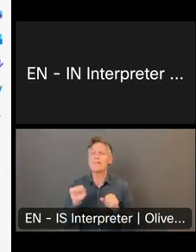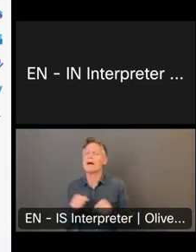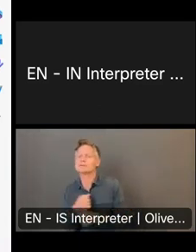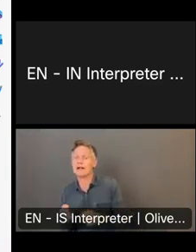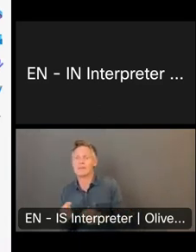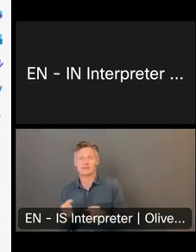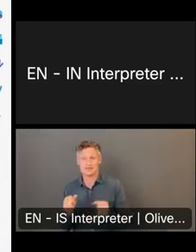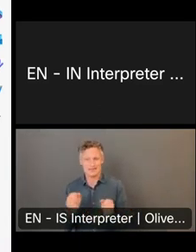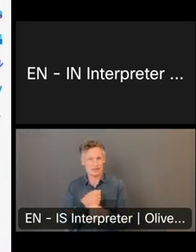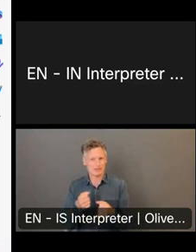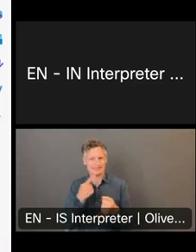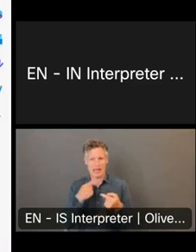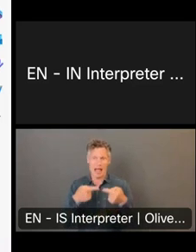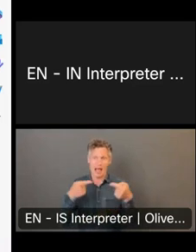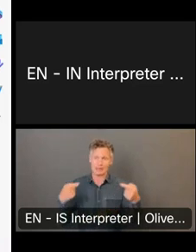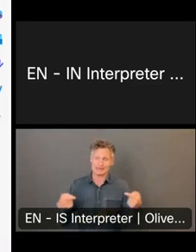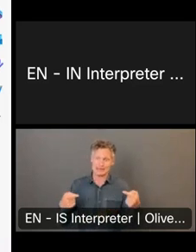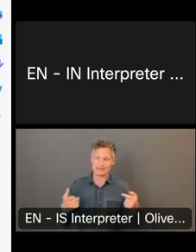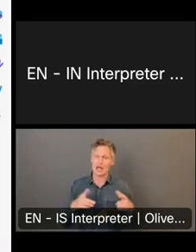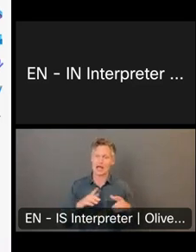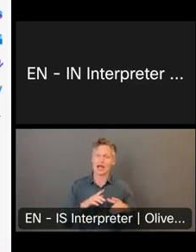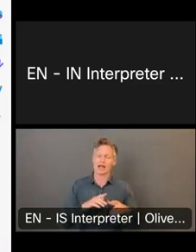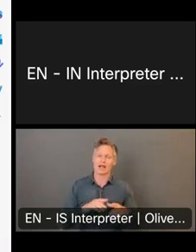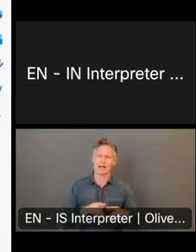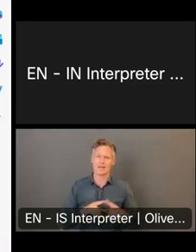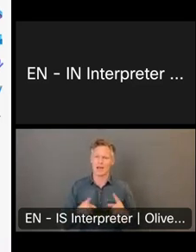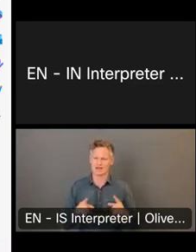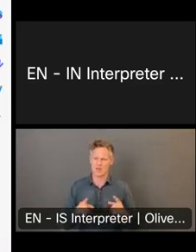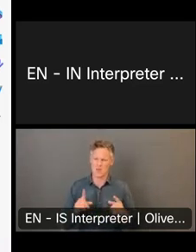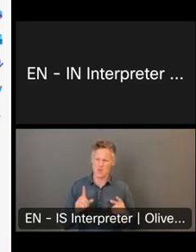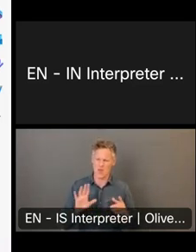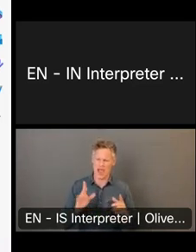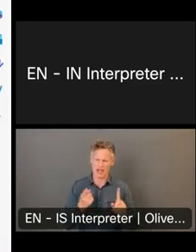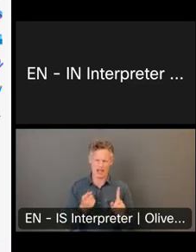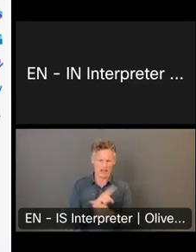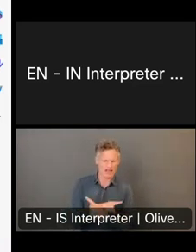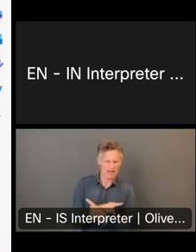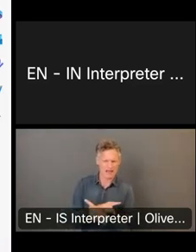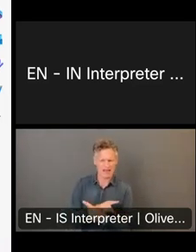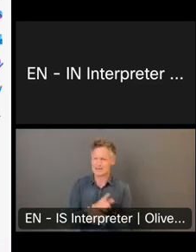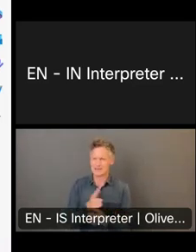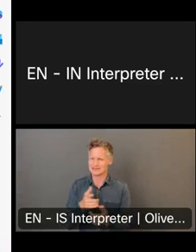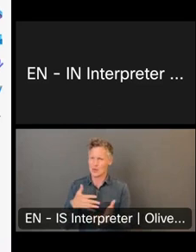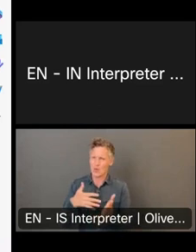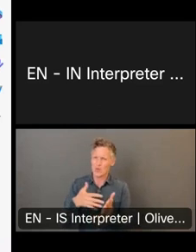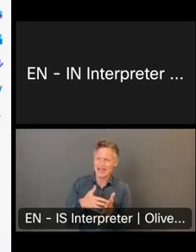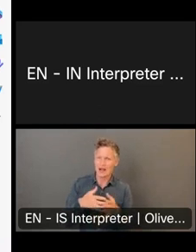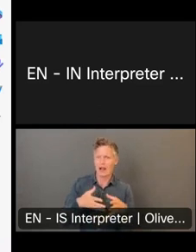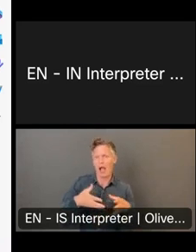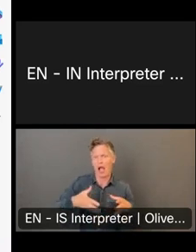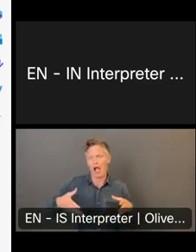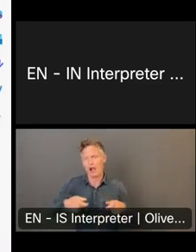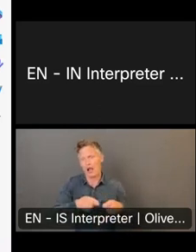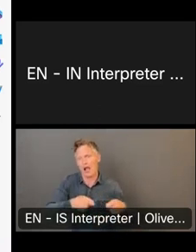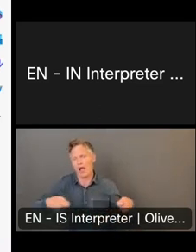the opposite. It's not impossible or at least possible. Why is that? Well, it's always weaker to use the longer form, but we could